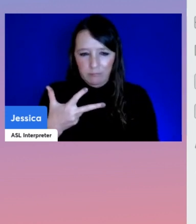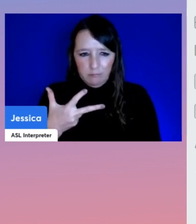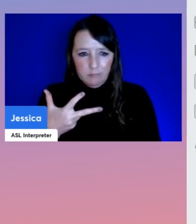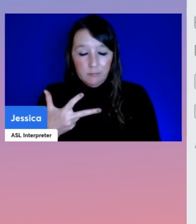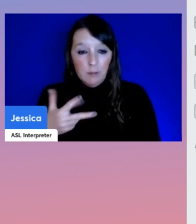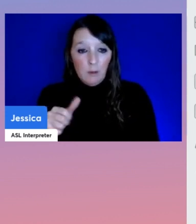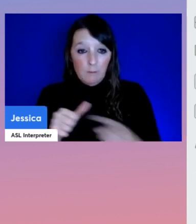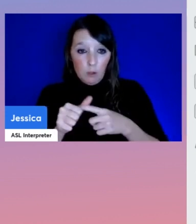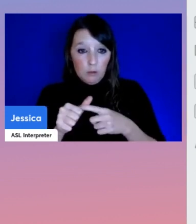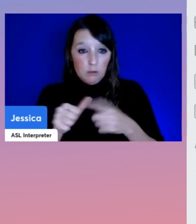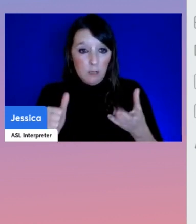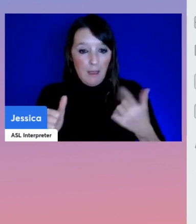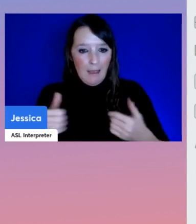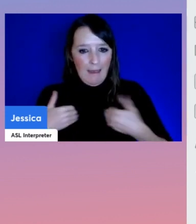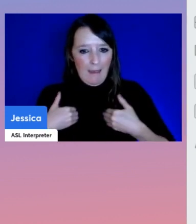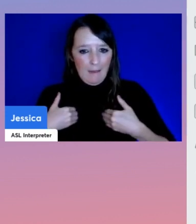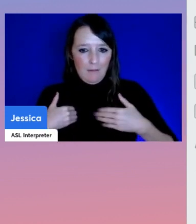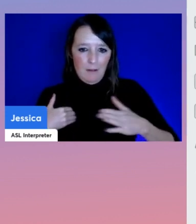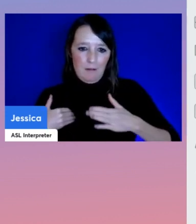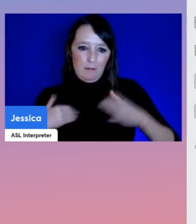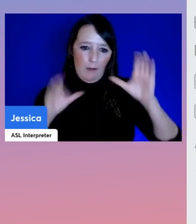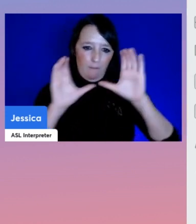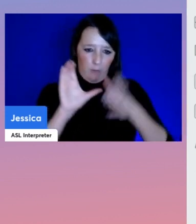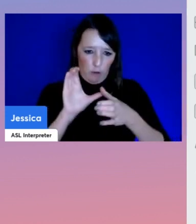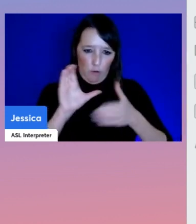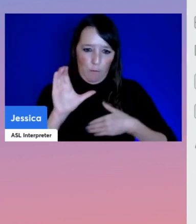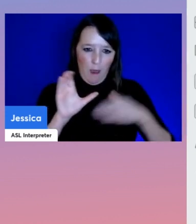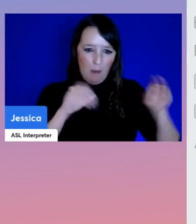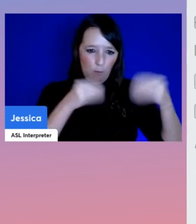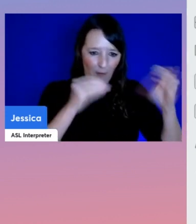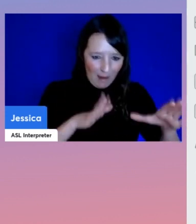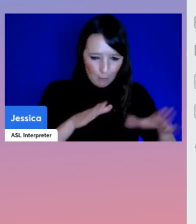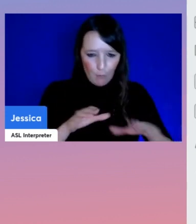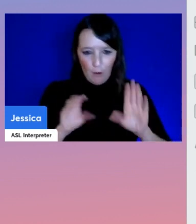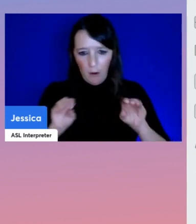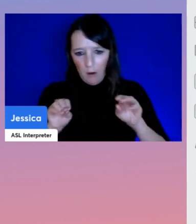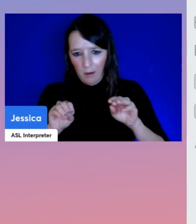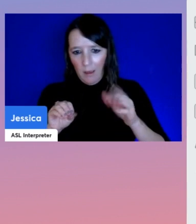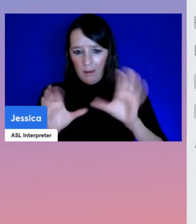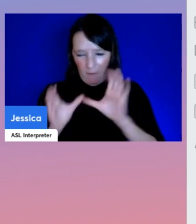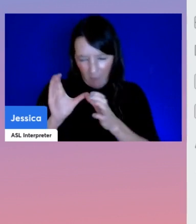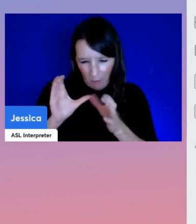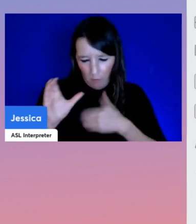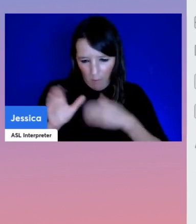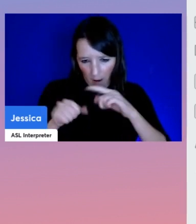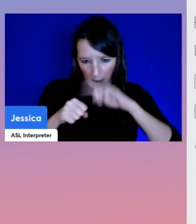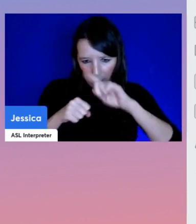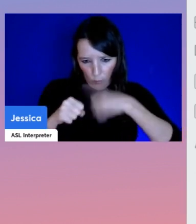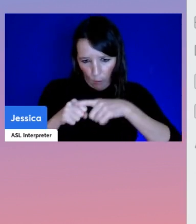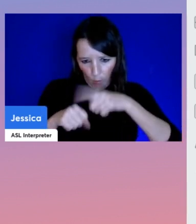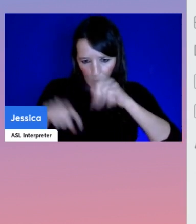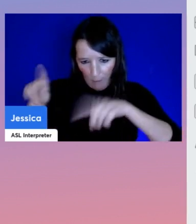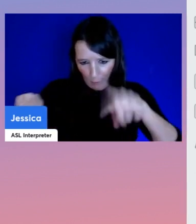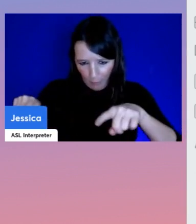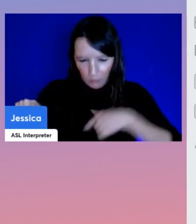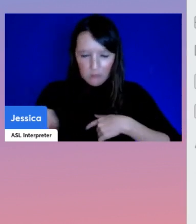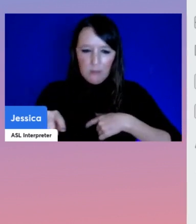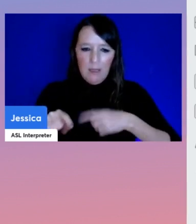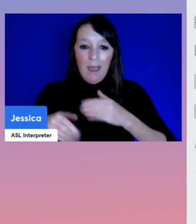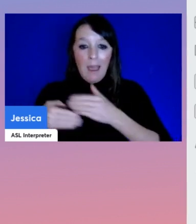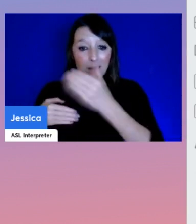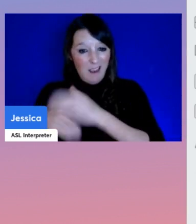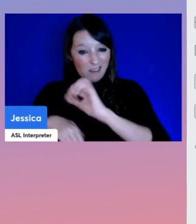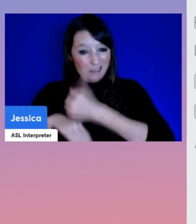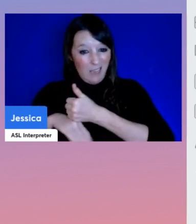of all, I configure my provider, I configure my global variables, and next I set up my dependencies. So here I'm using